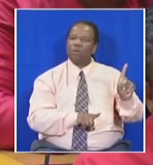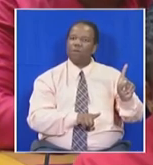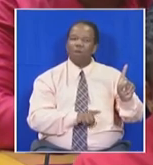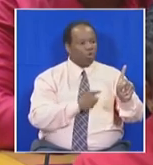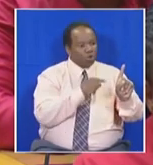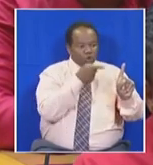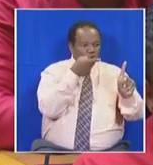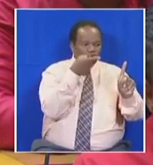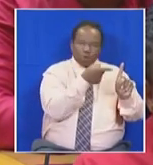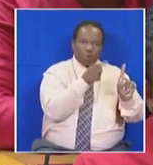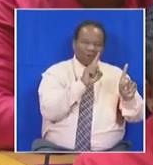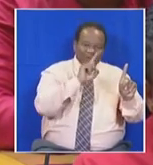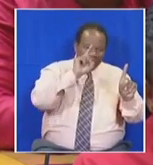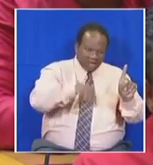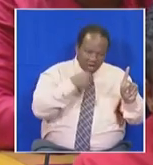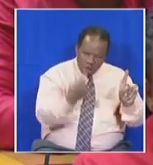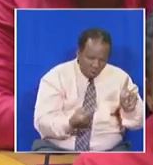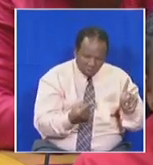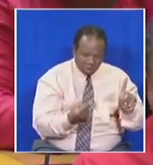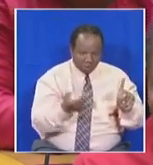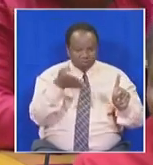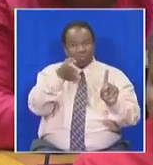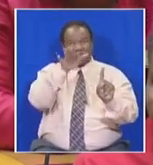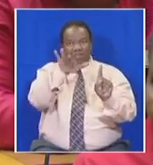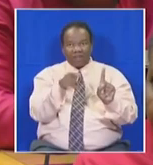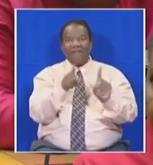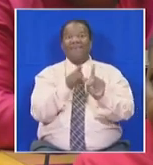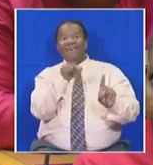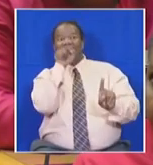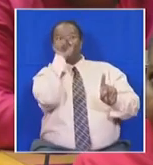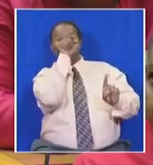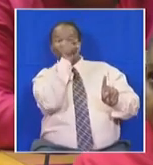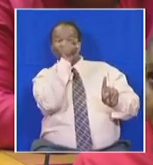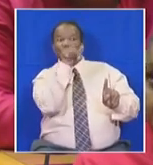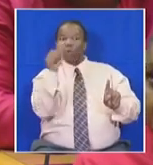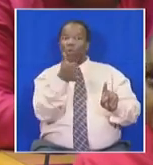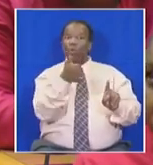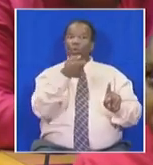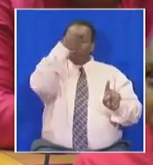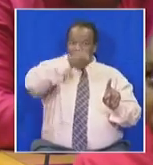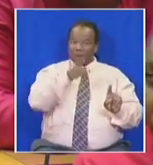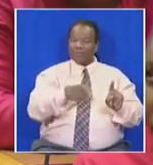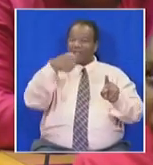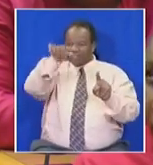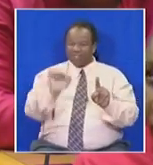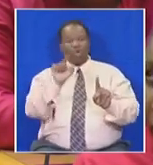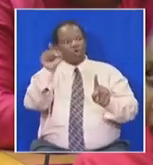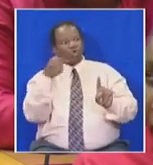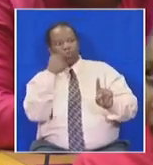honorable members, including the Honorable presiding Gardee. officers, who they themselves have failed to hold the